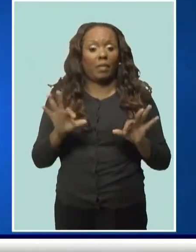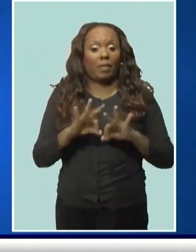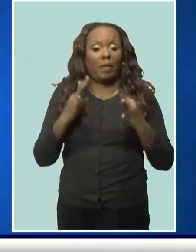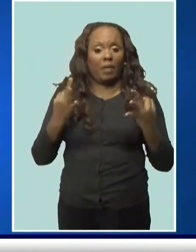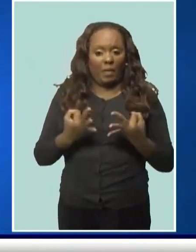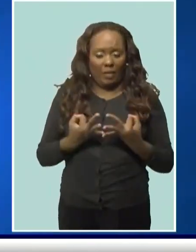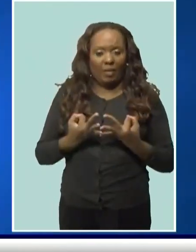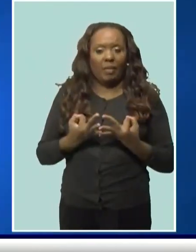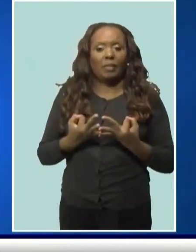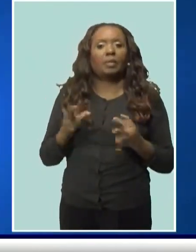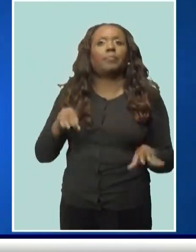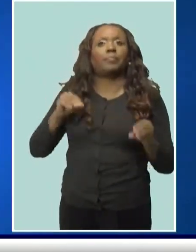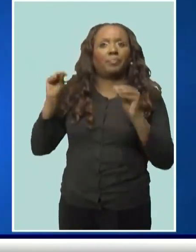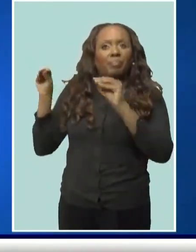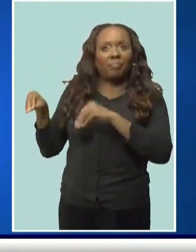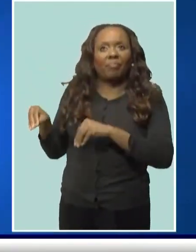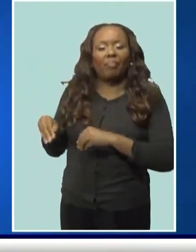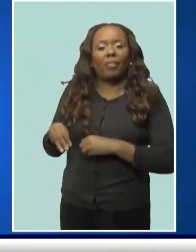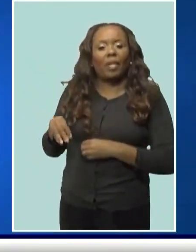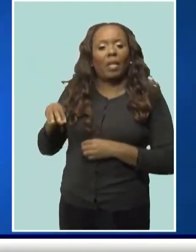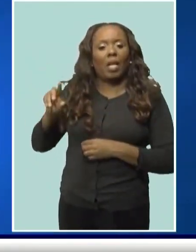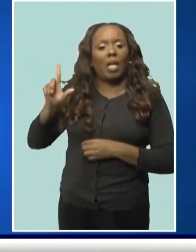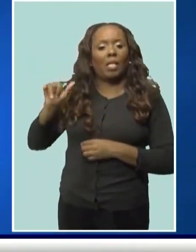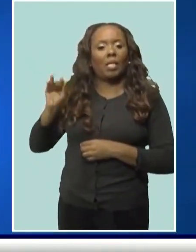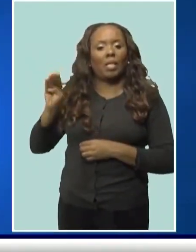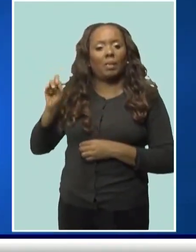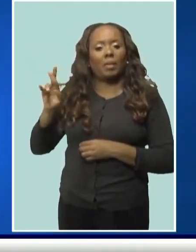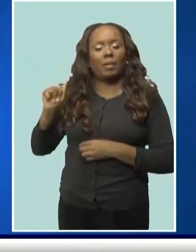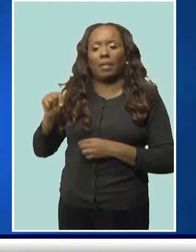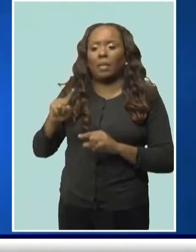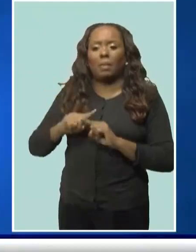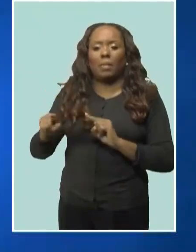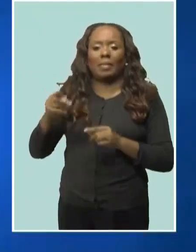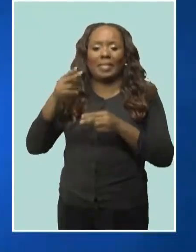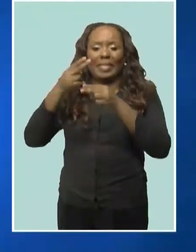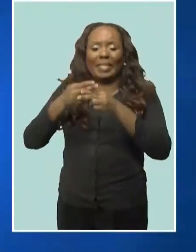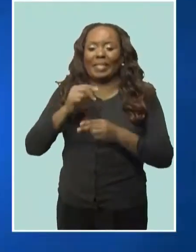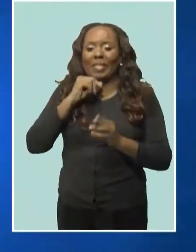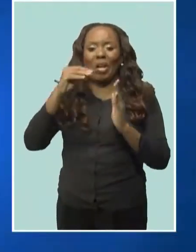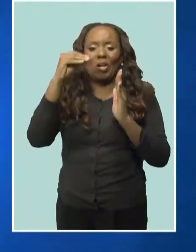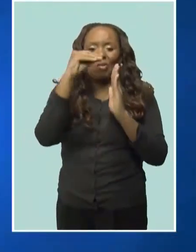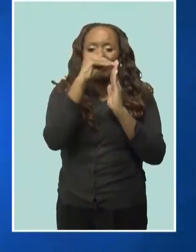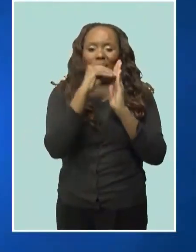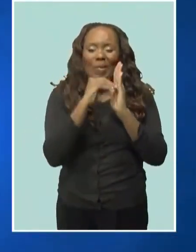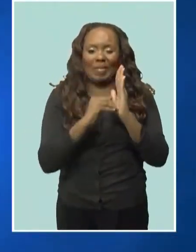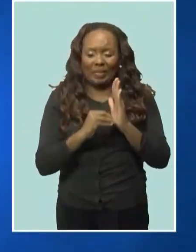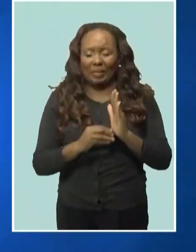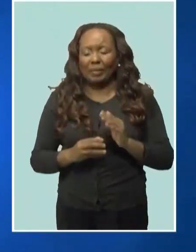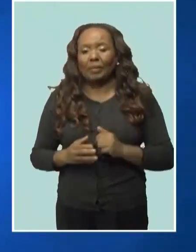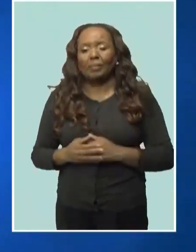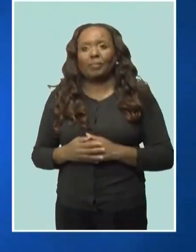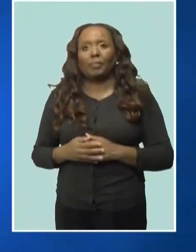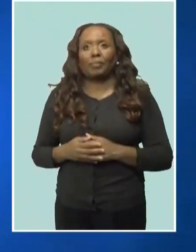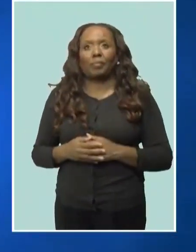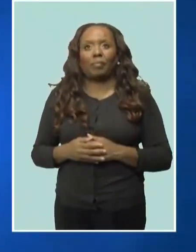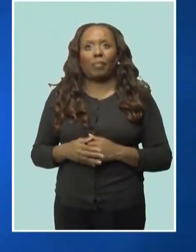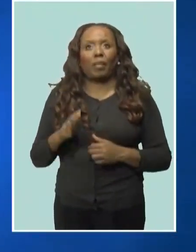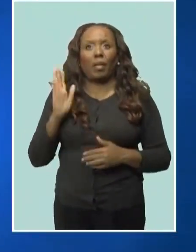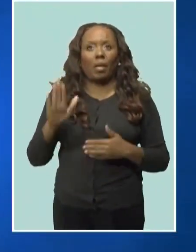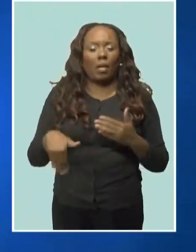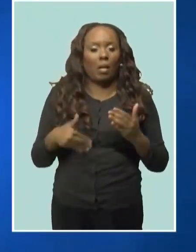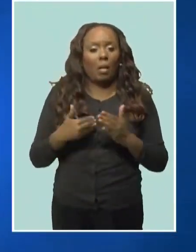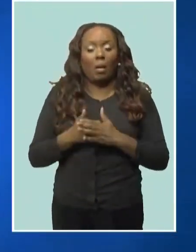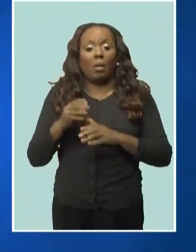we really don't know who they are because they are not recorded. We know who they are because they've built families in Liberia. And every single